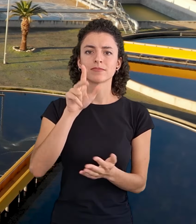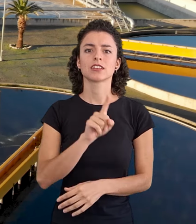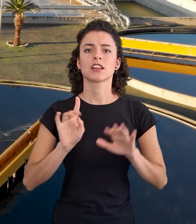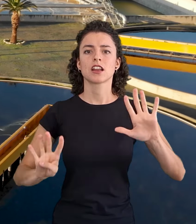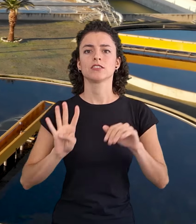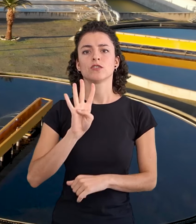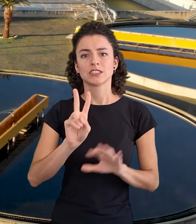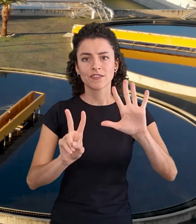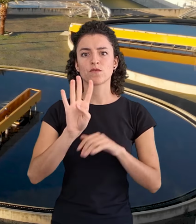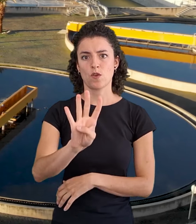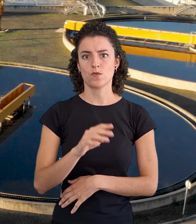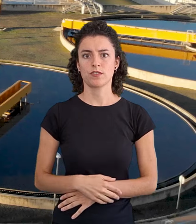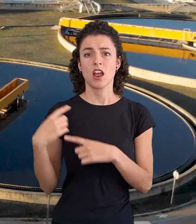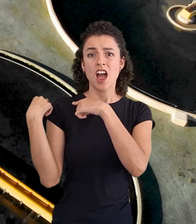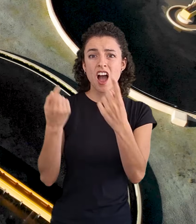is approved.